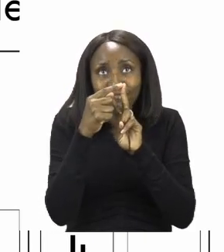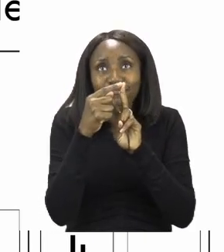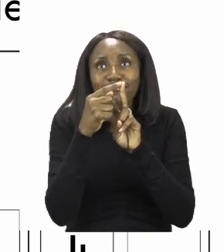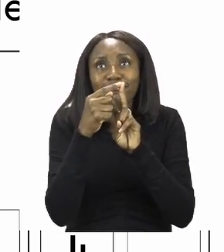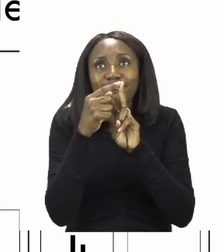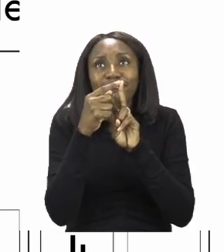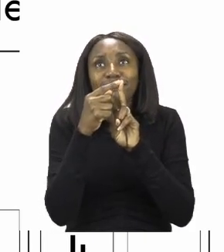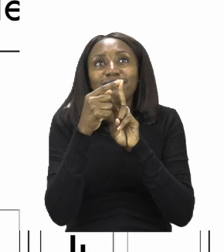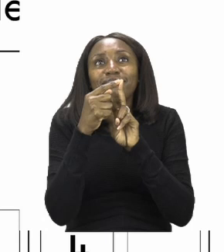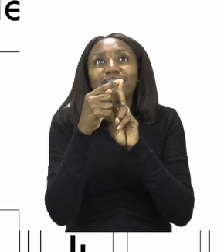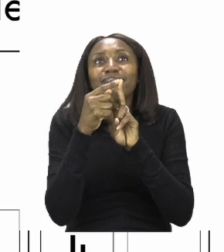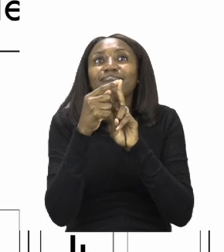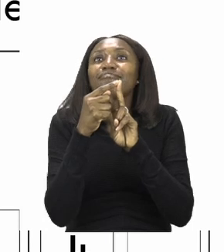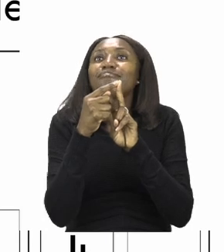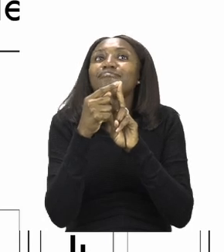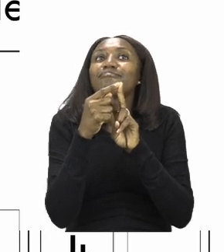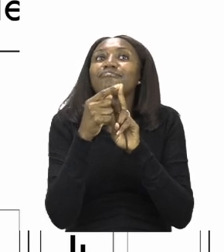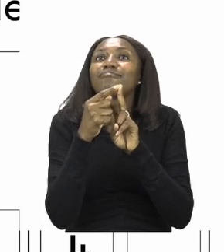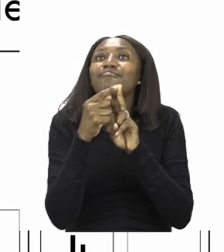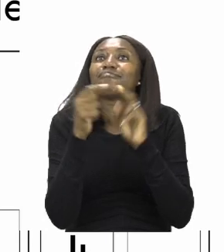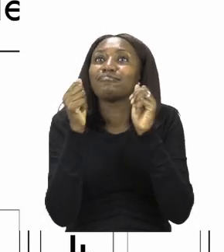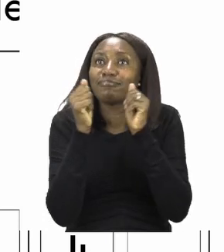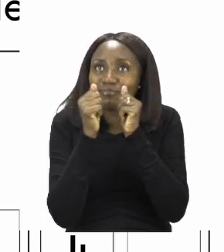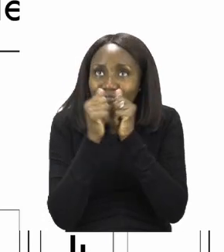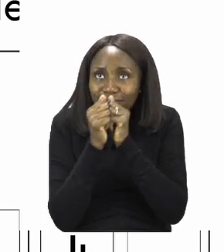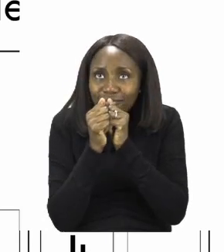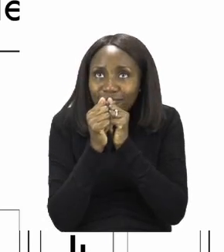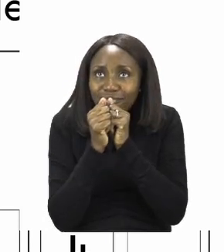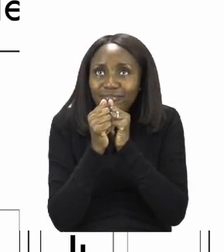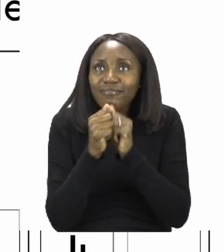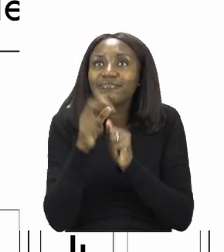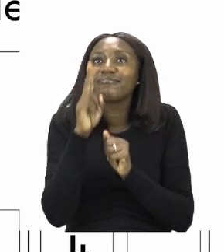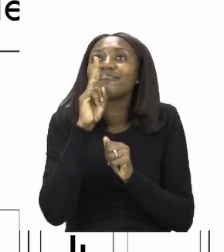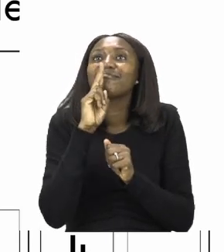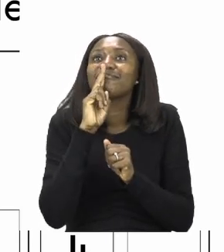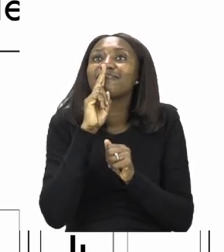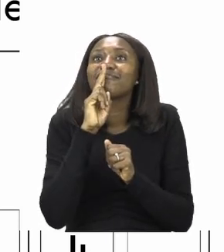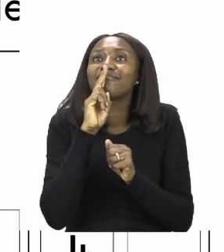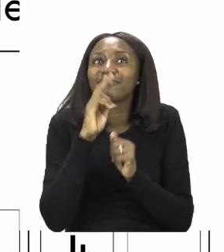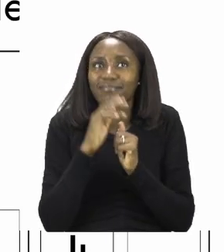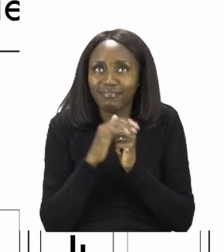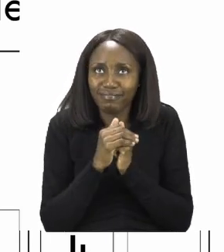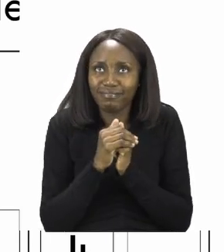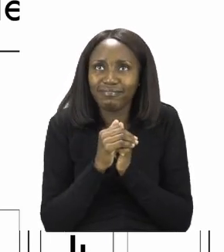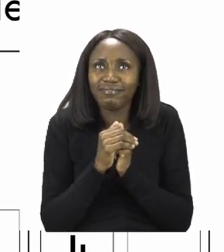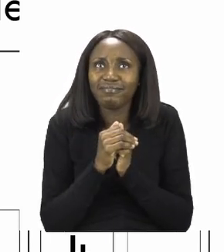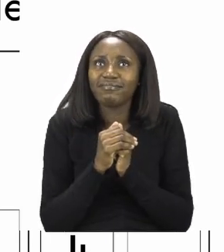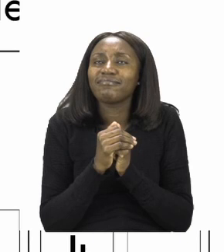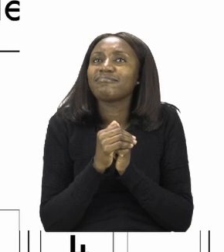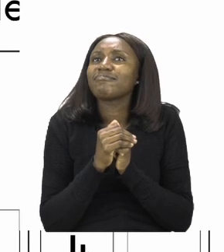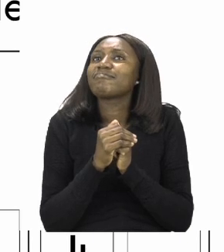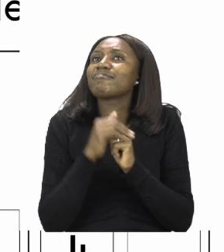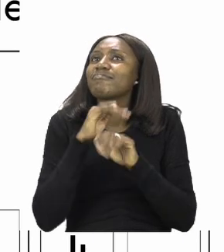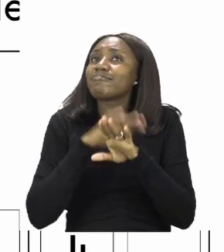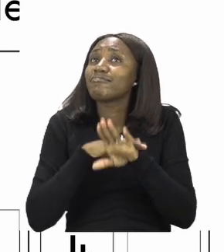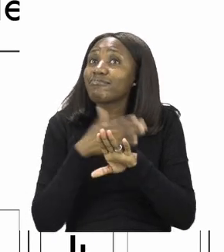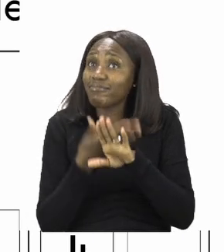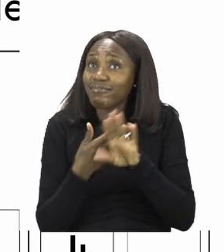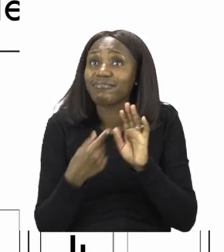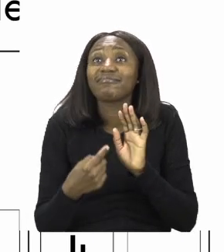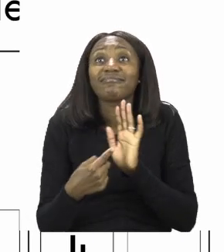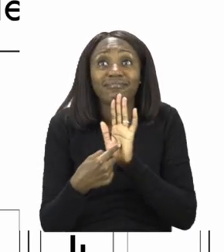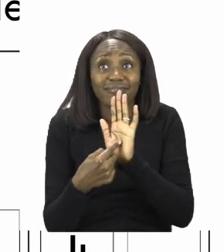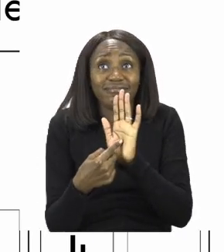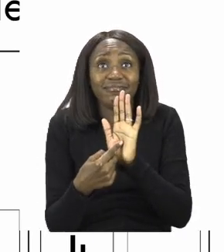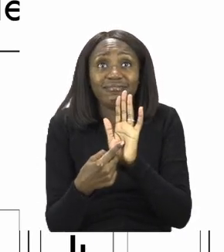be completed for the top number to be true. They have given us one number at the